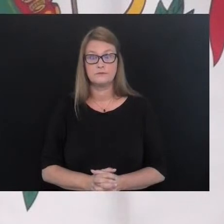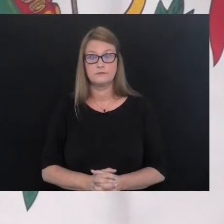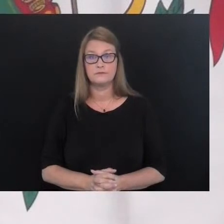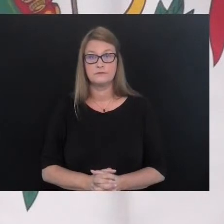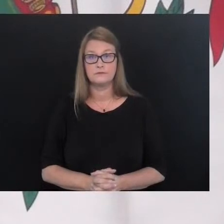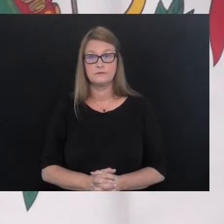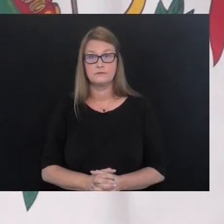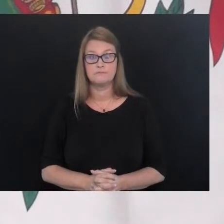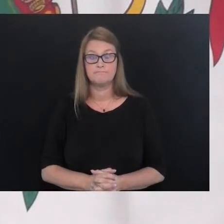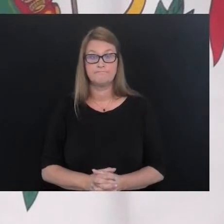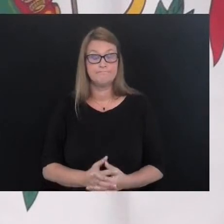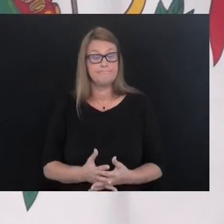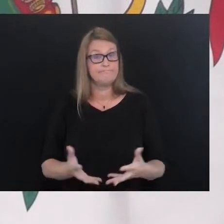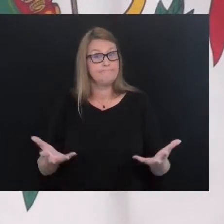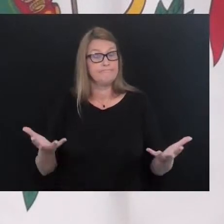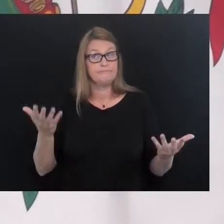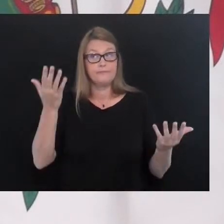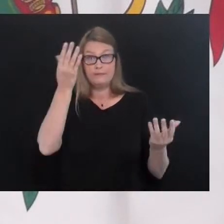I don't know what to say.